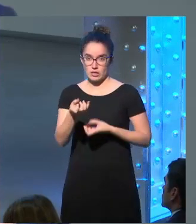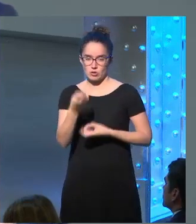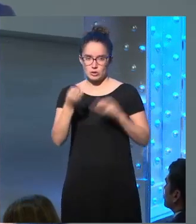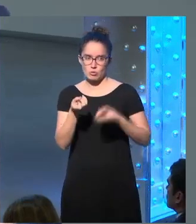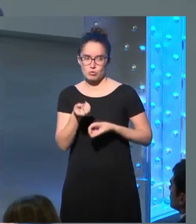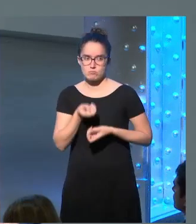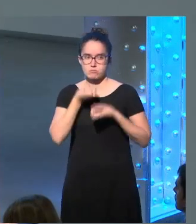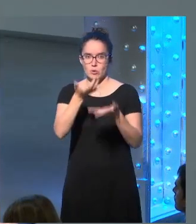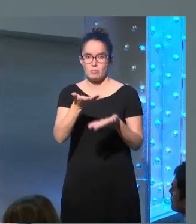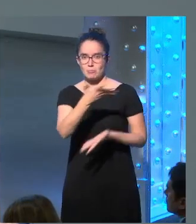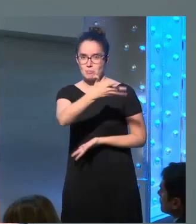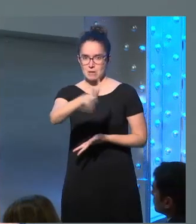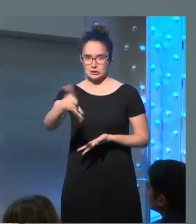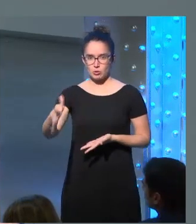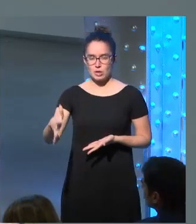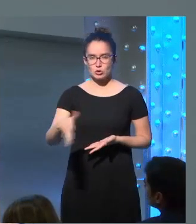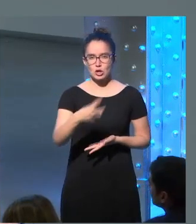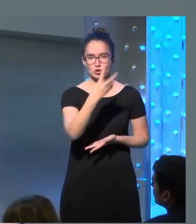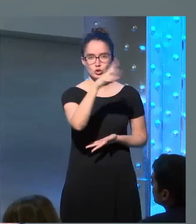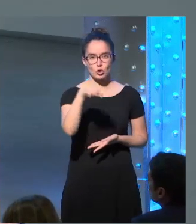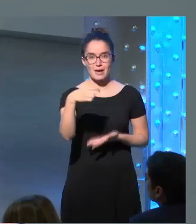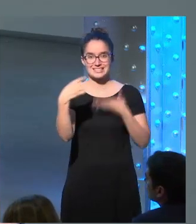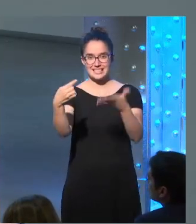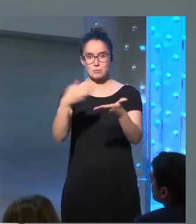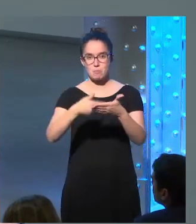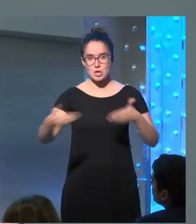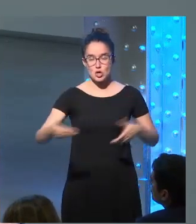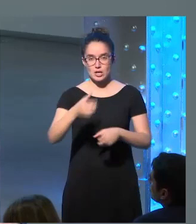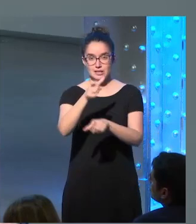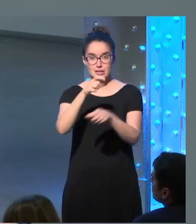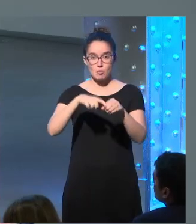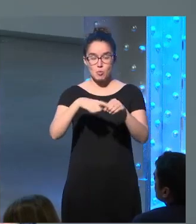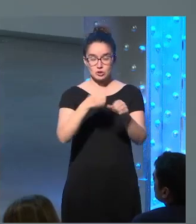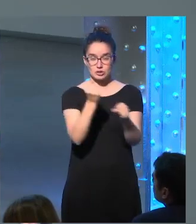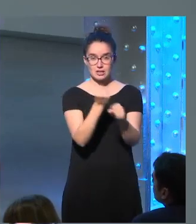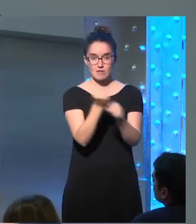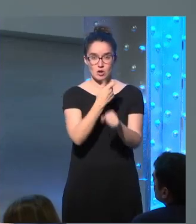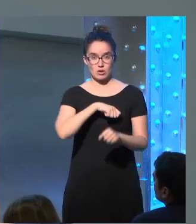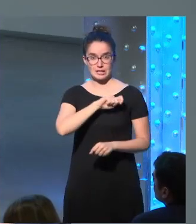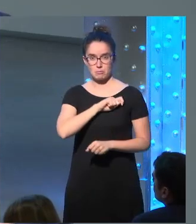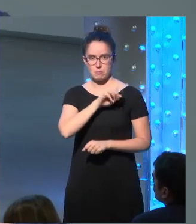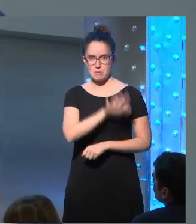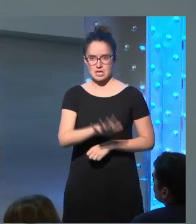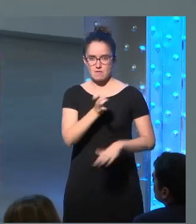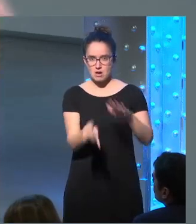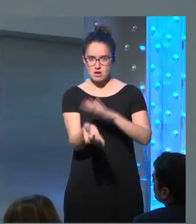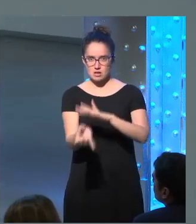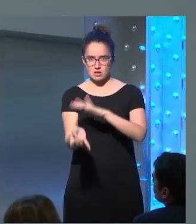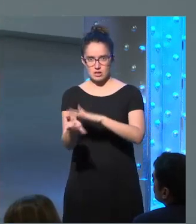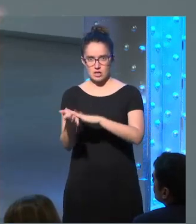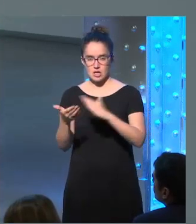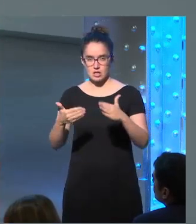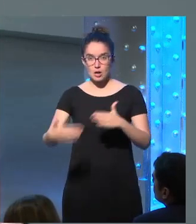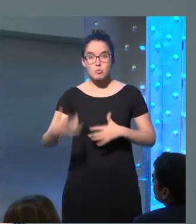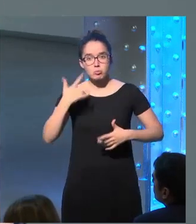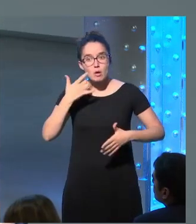to anticipate some of the data that are going to be published. From the 2.6 million jobs that are going to